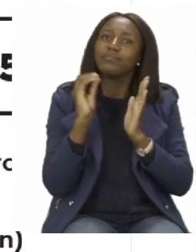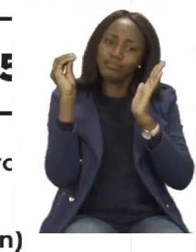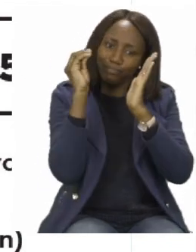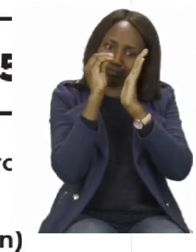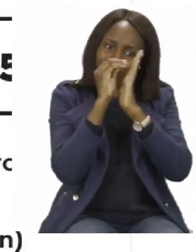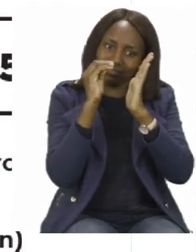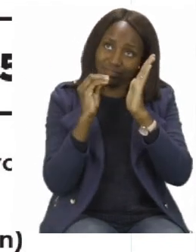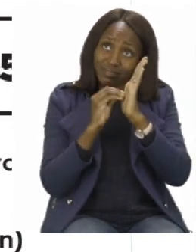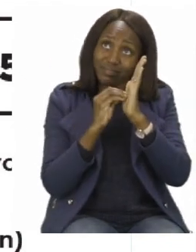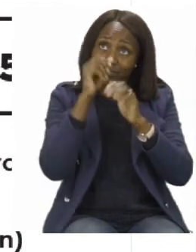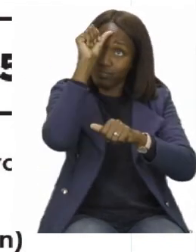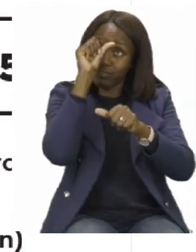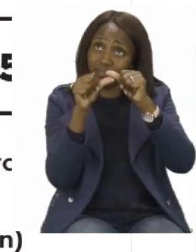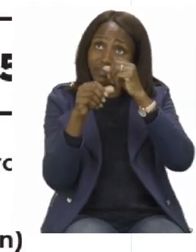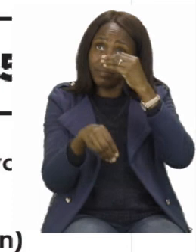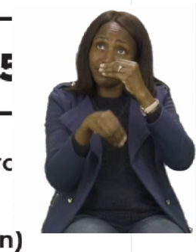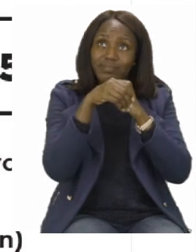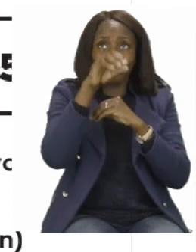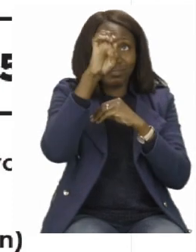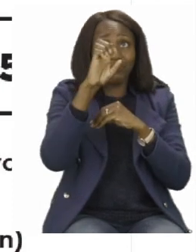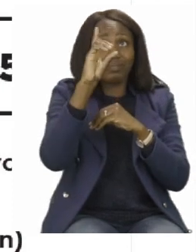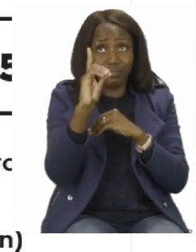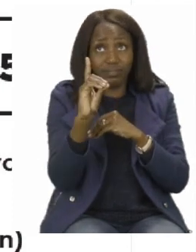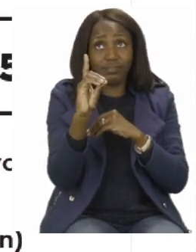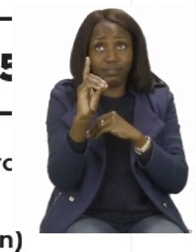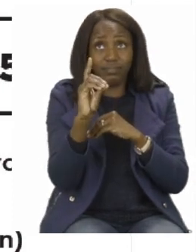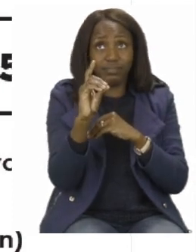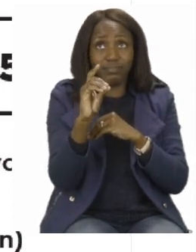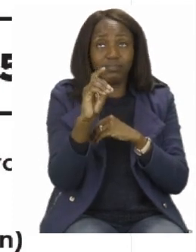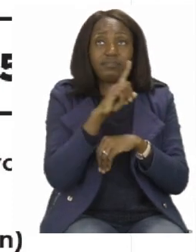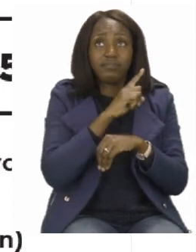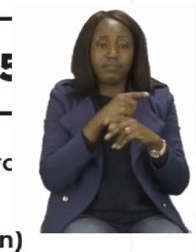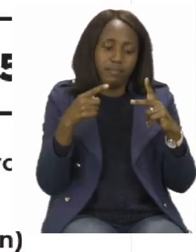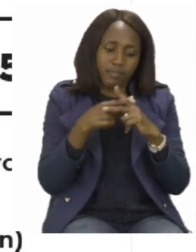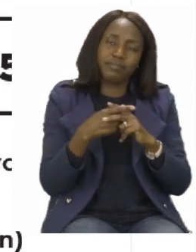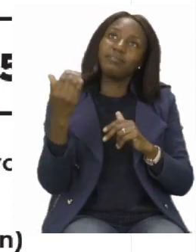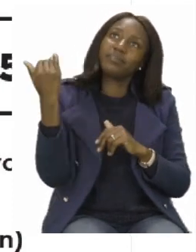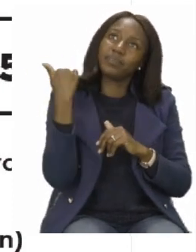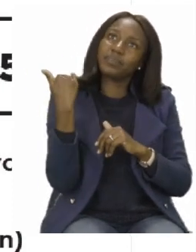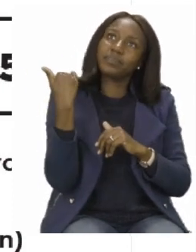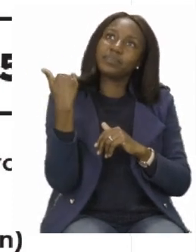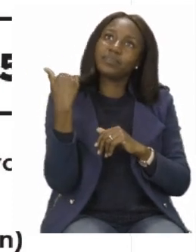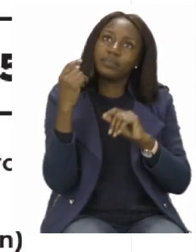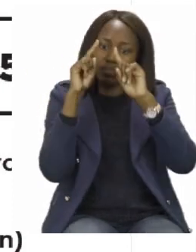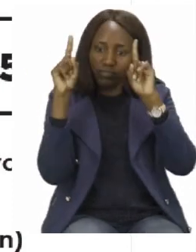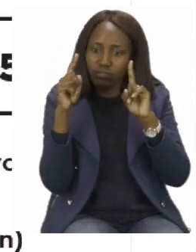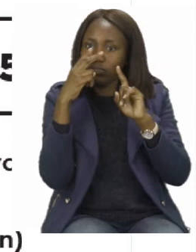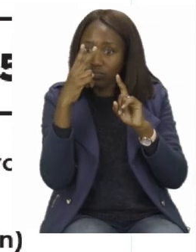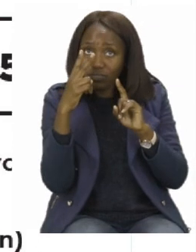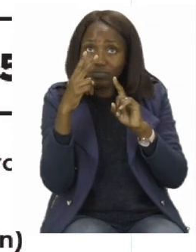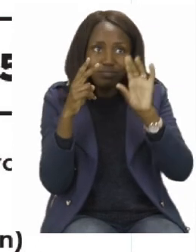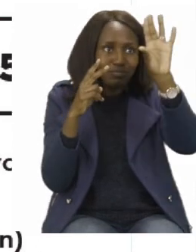the rest of the story. Remember, look at the words in brackets and then